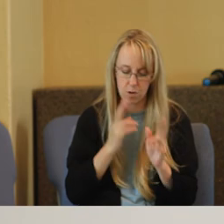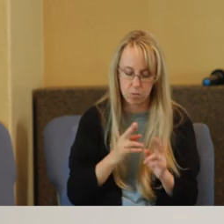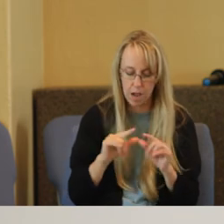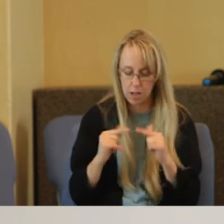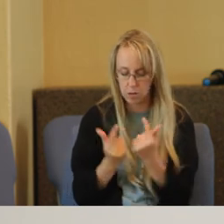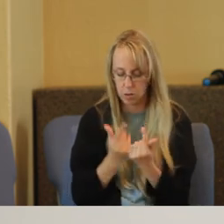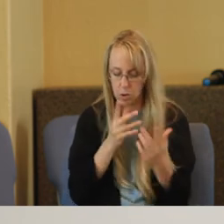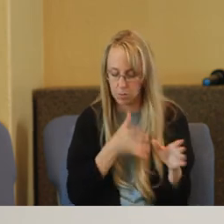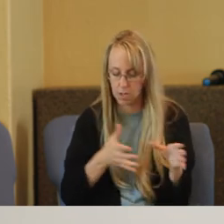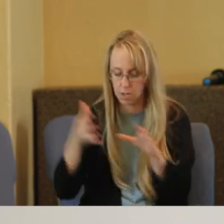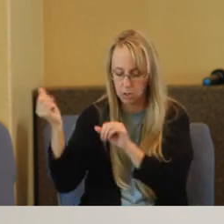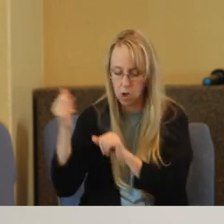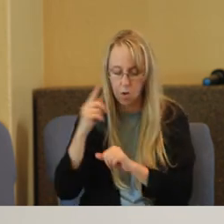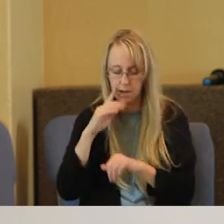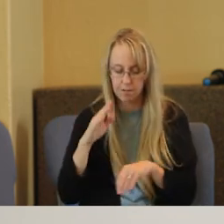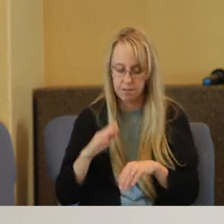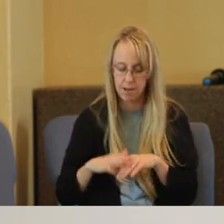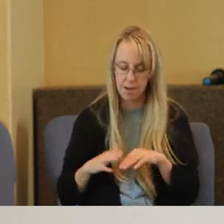going to